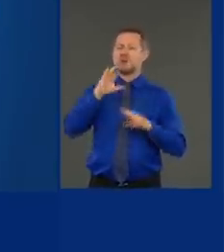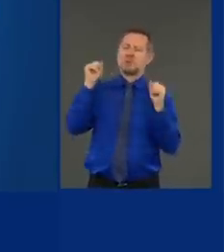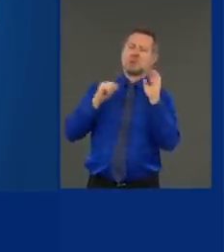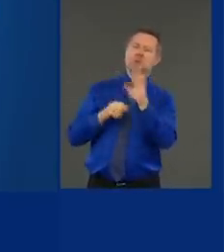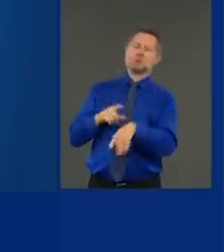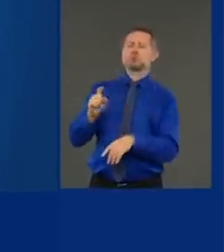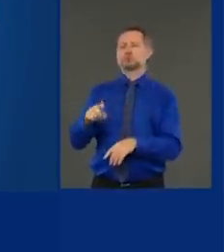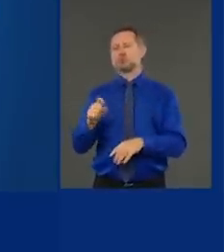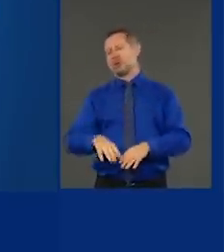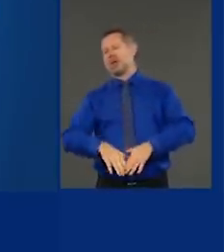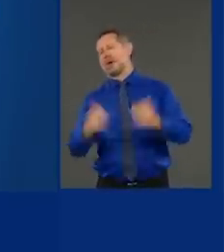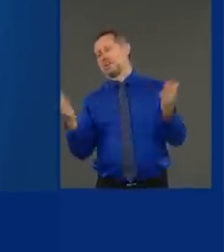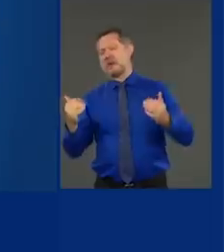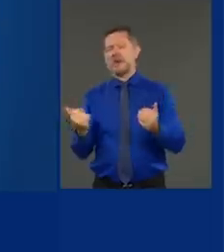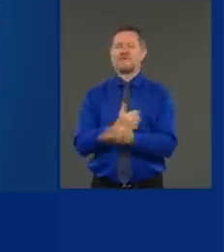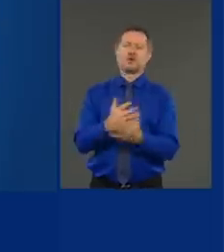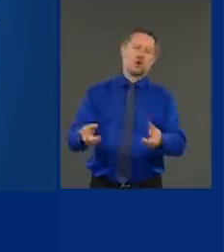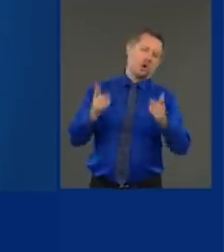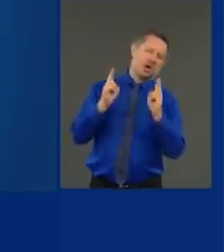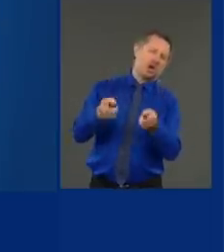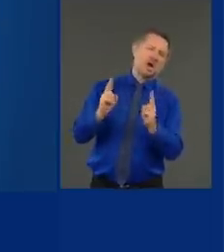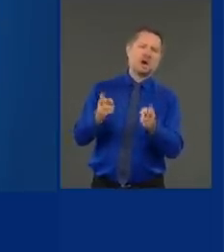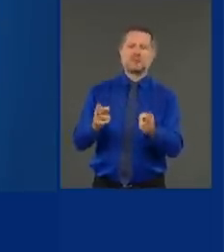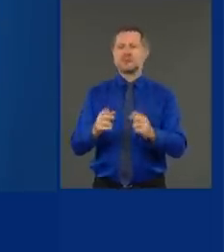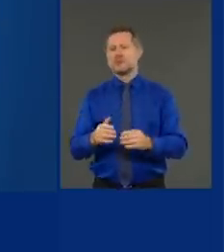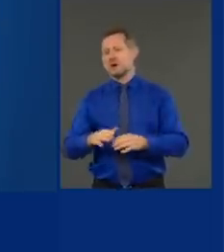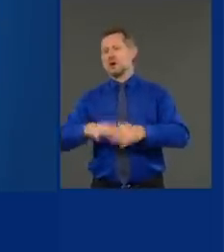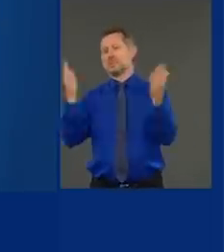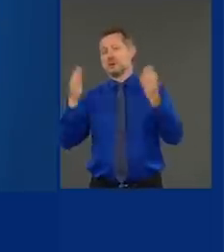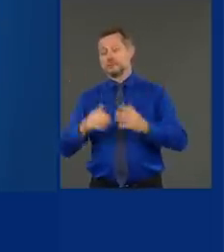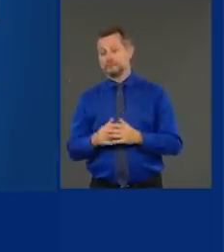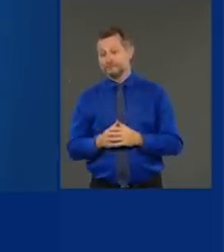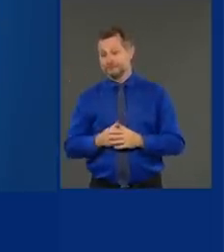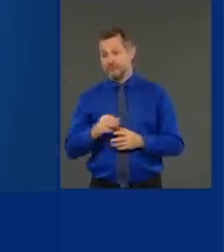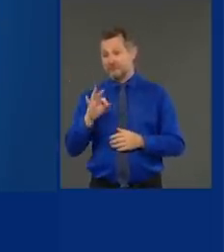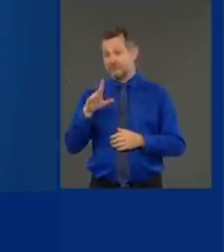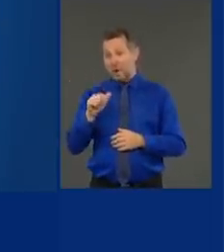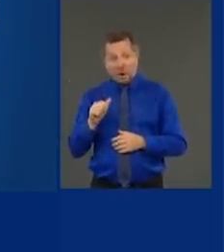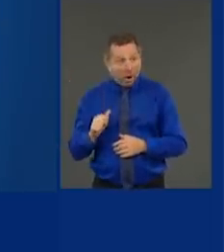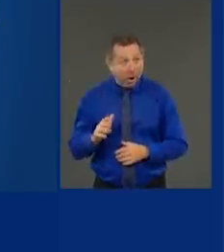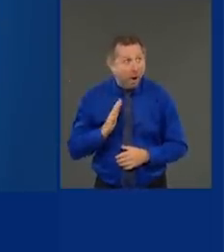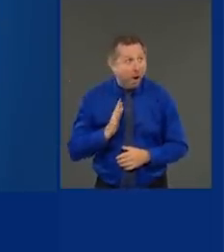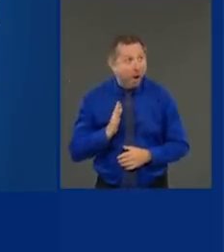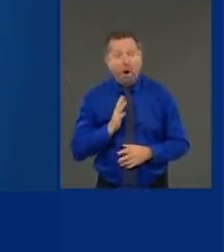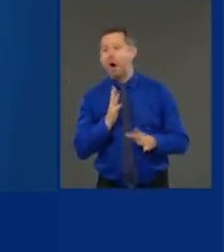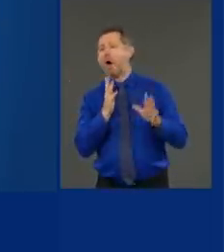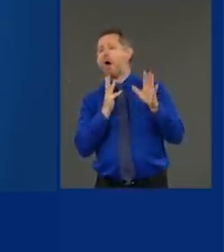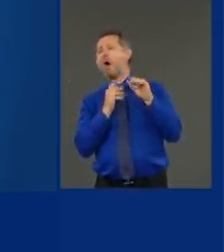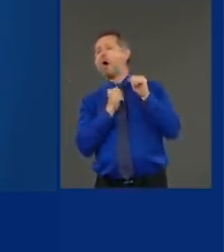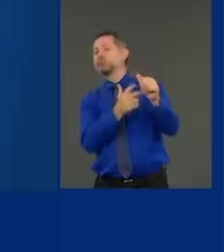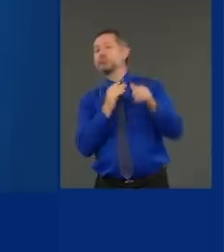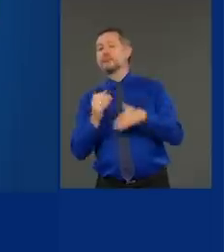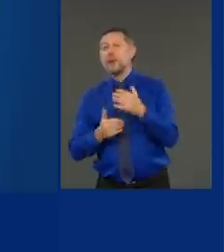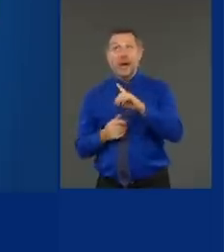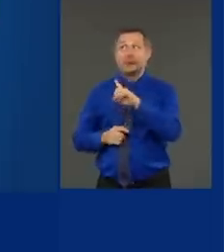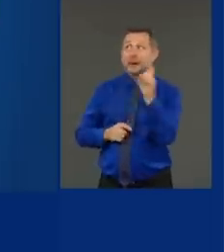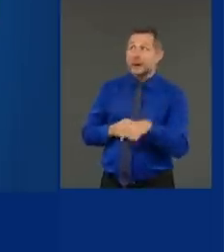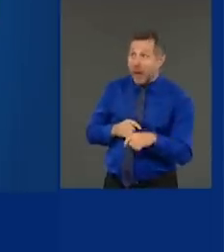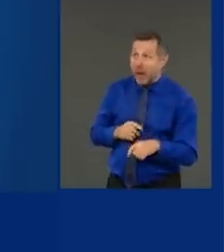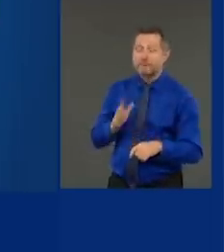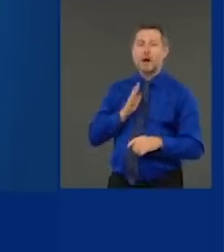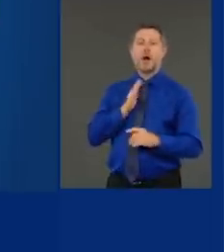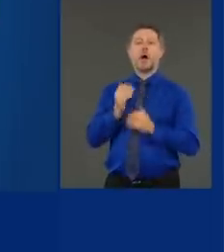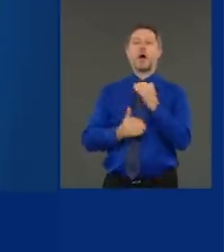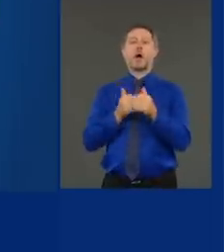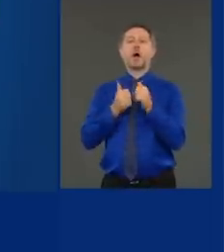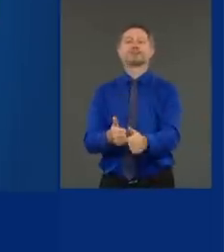the economy. Hurry up, hurry up, hurry up. Florida jumps. Texas jumps. Arizona jumps.